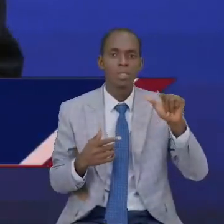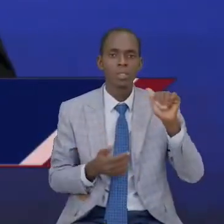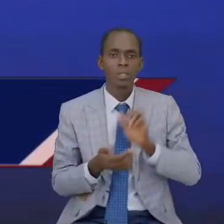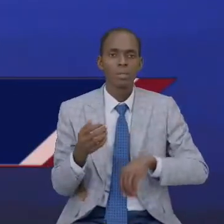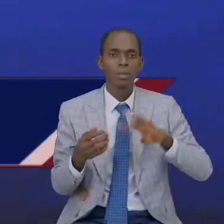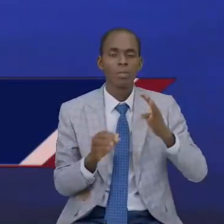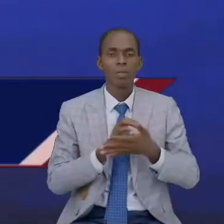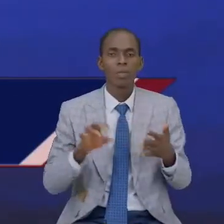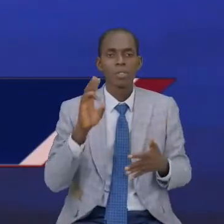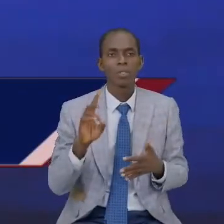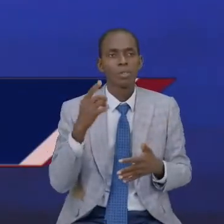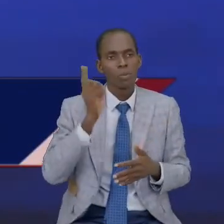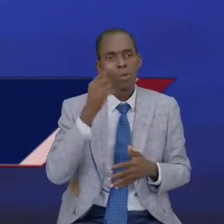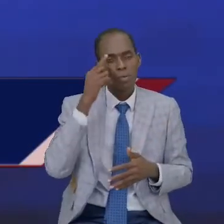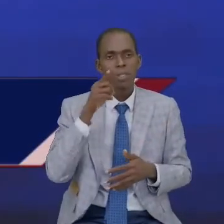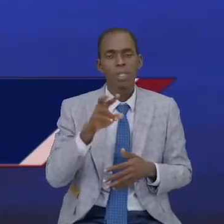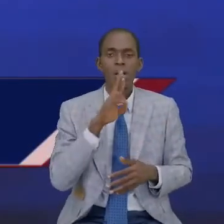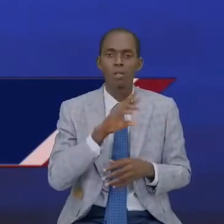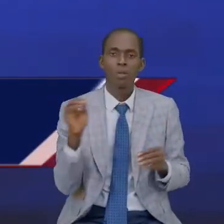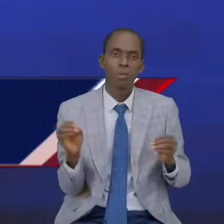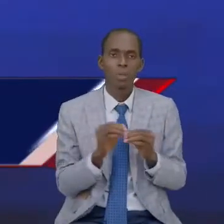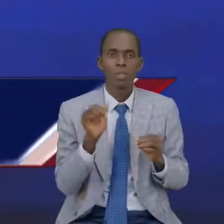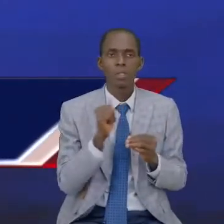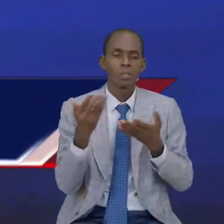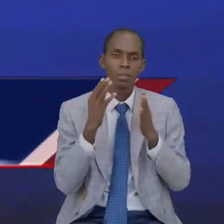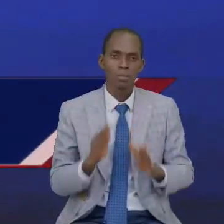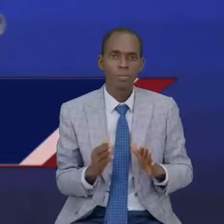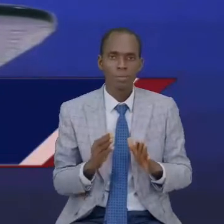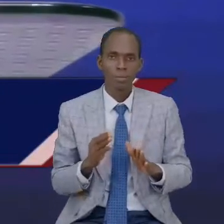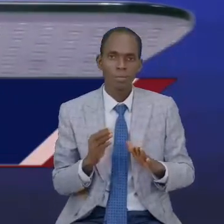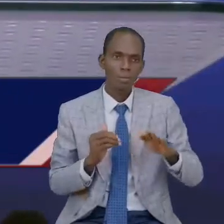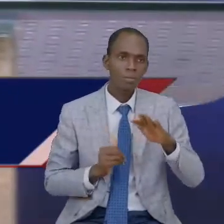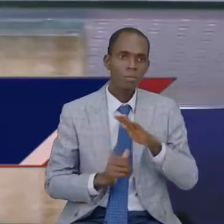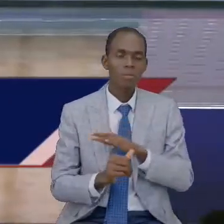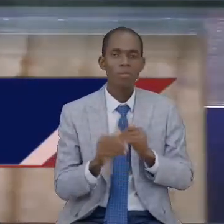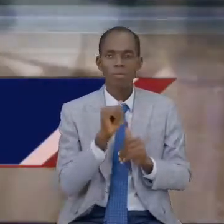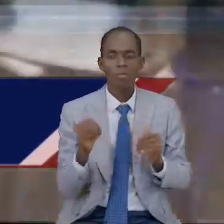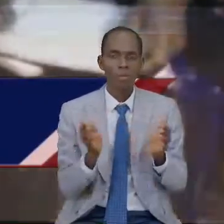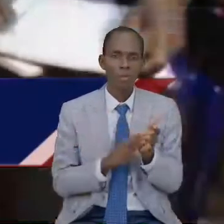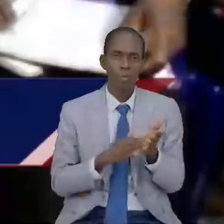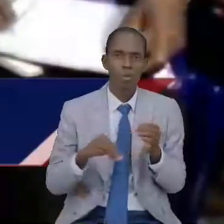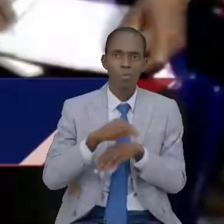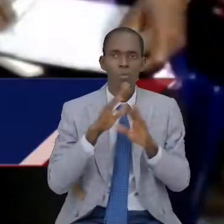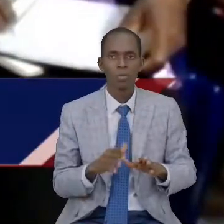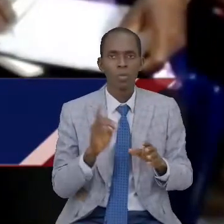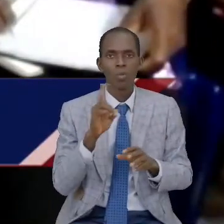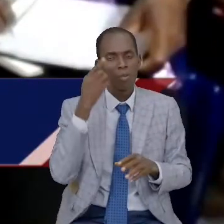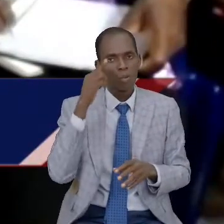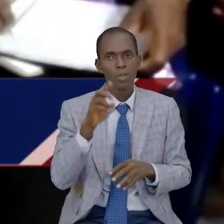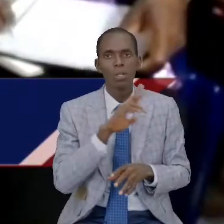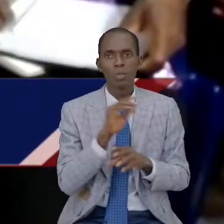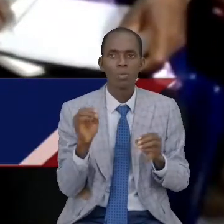4 verse 7, wherefore thou art no more a servant under a schoolmaster. Therefore thou art